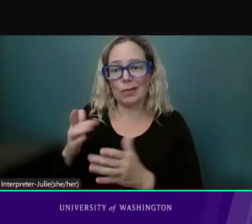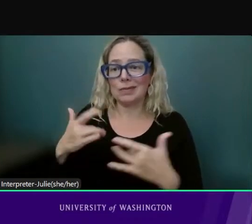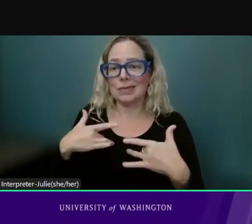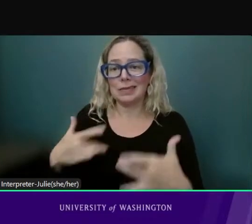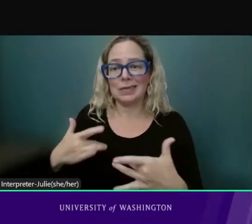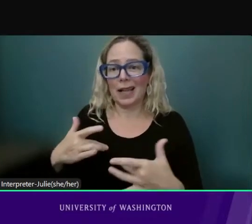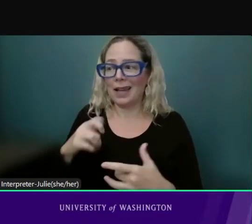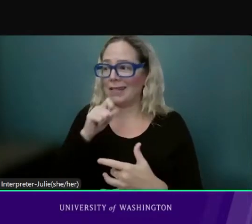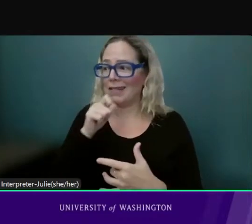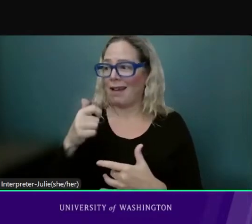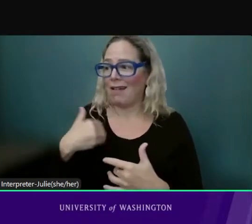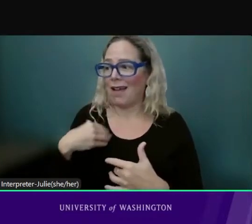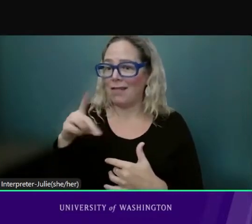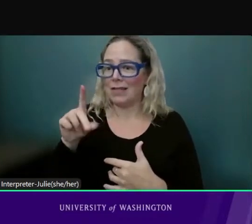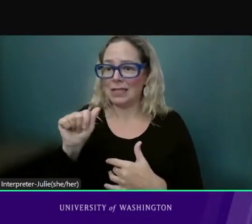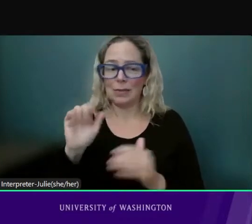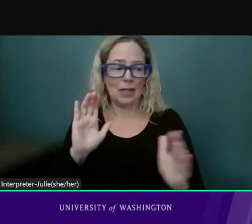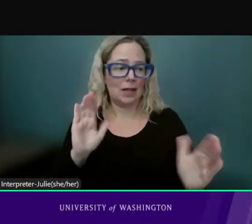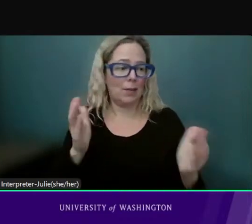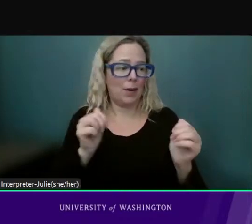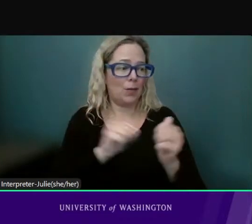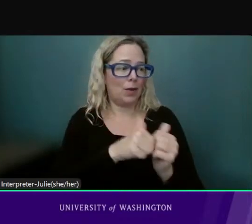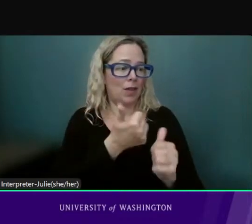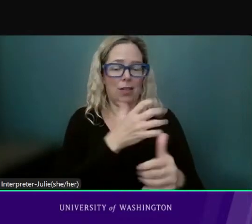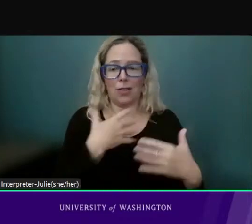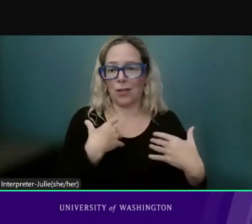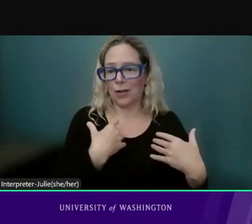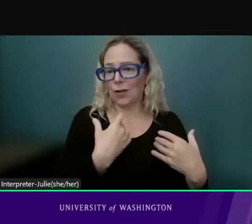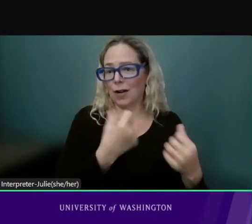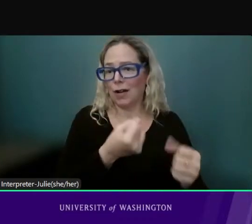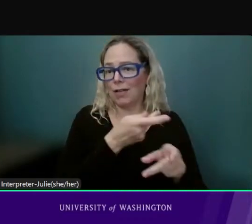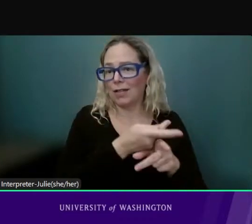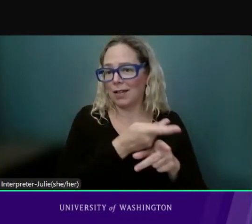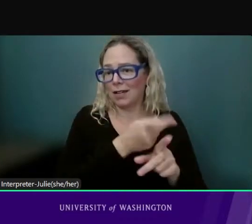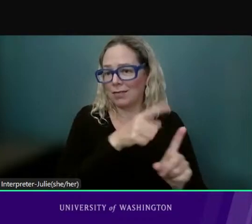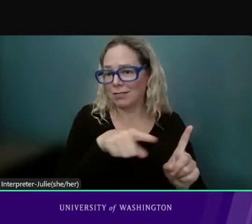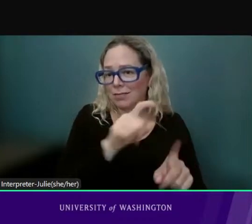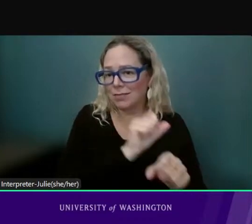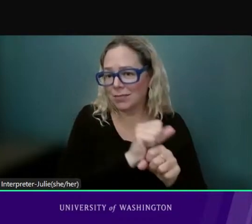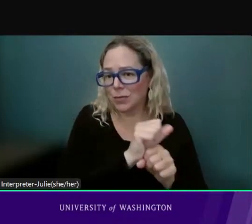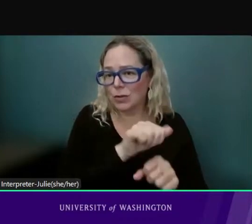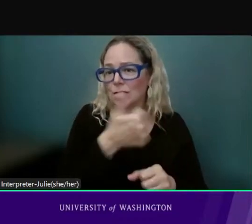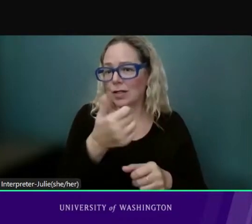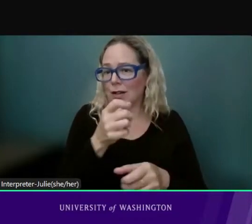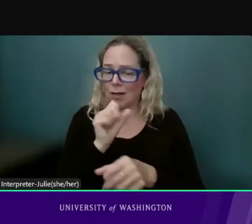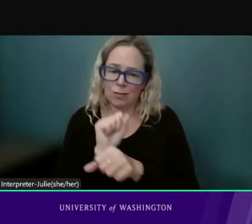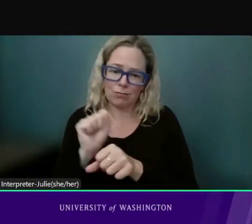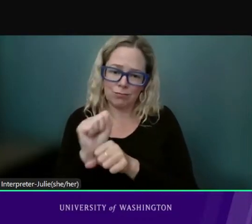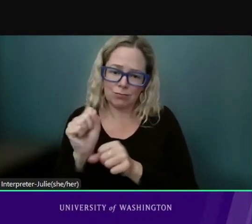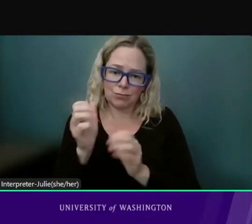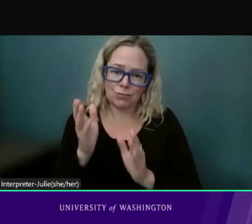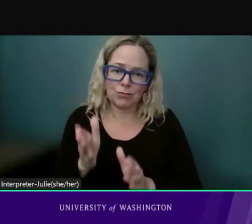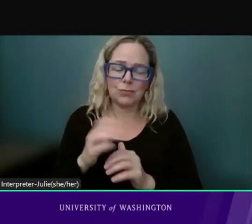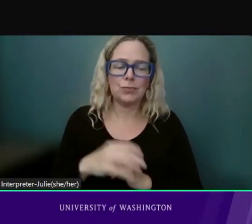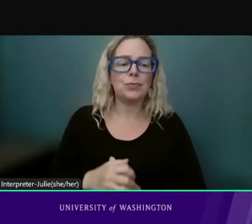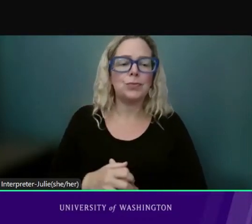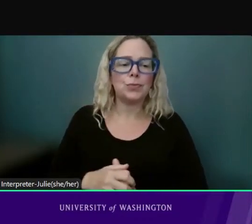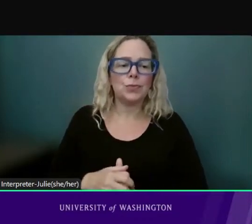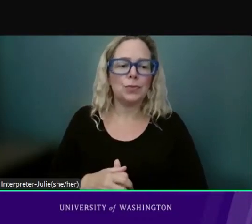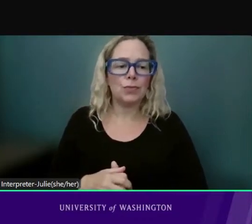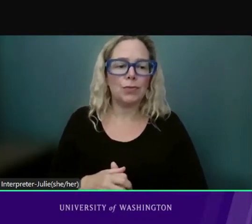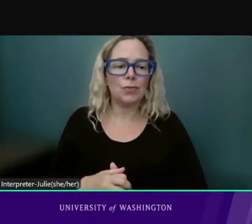workers. And disability prevalence was also influenced by educational requirements and healthcare setting